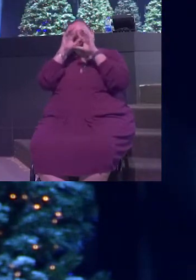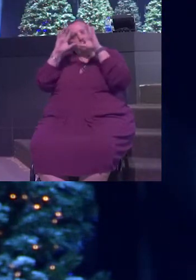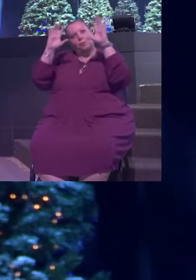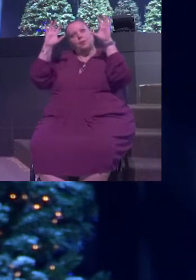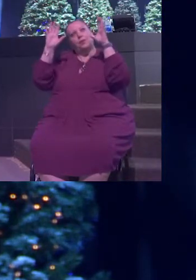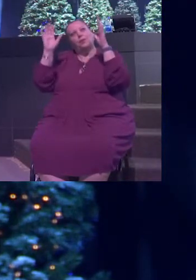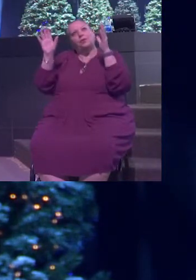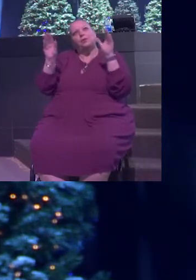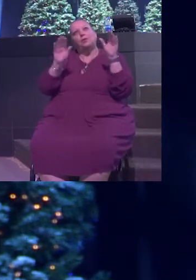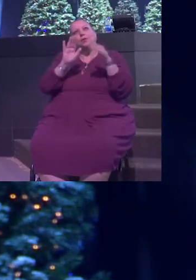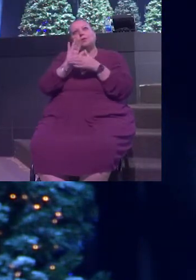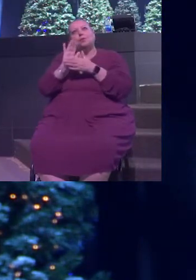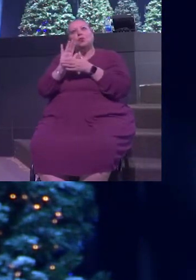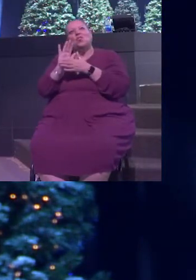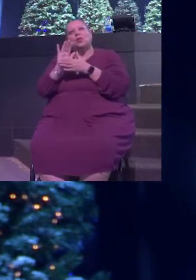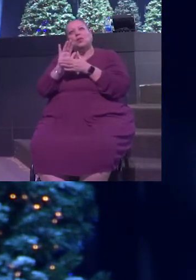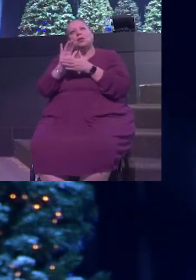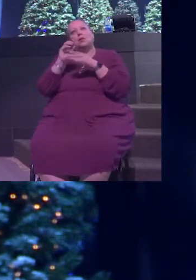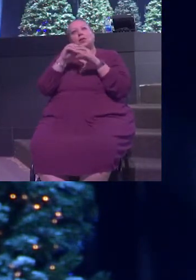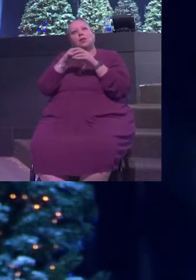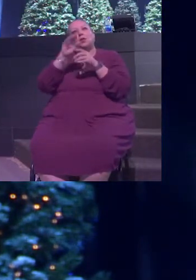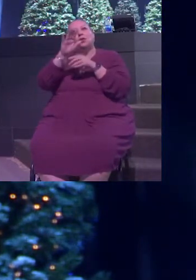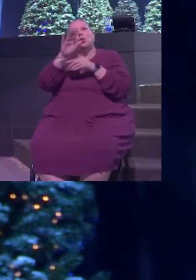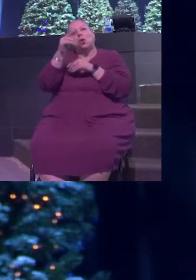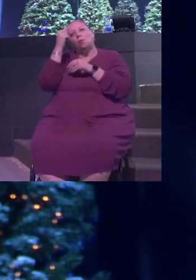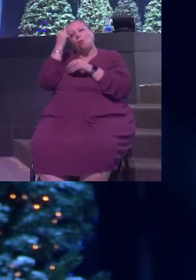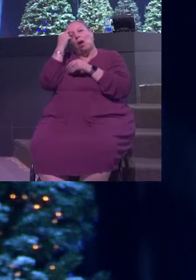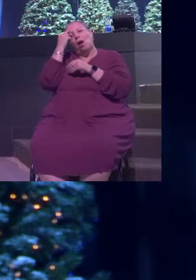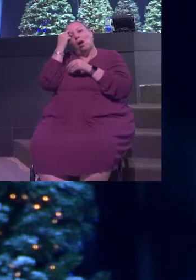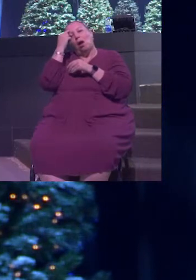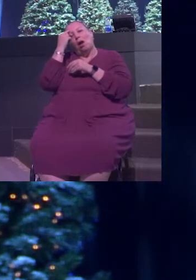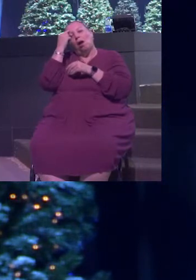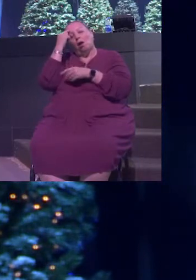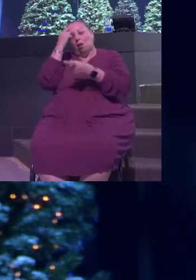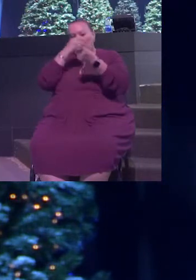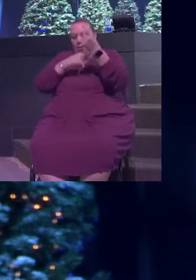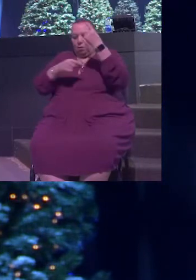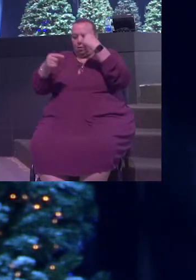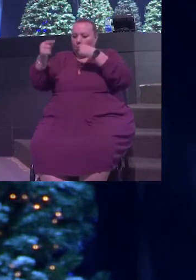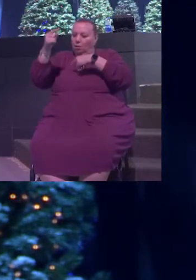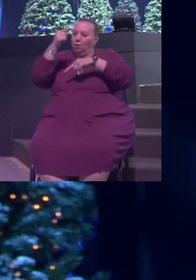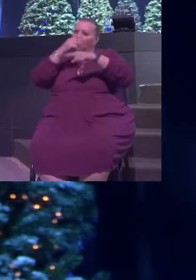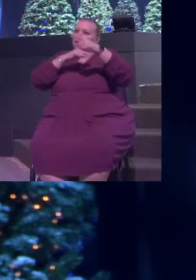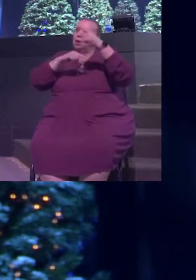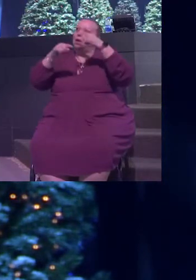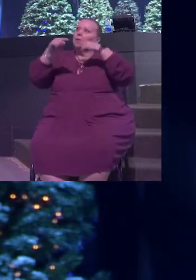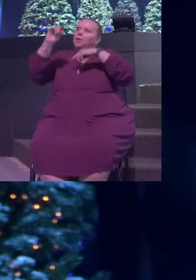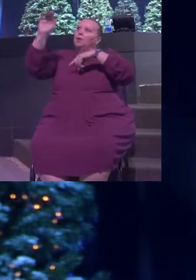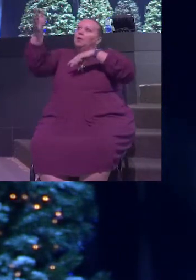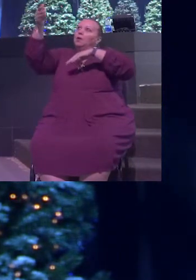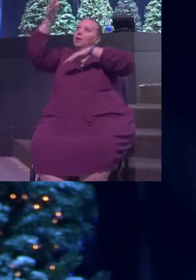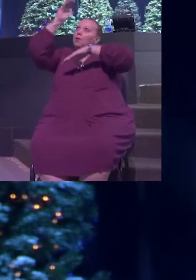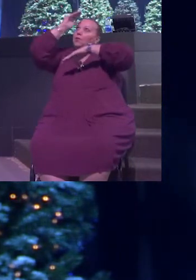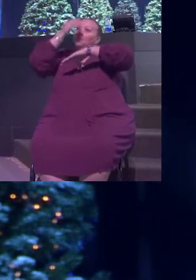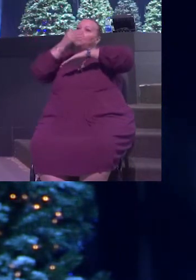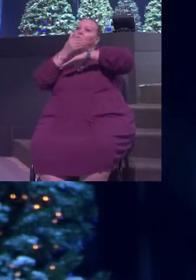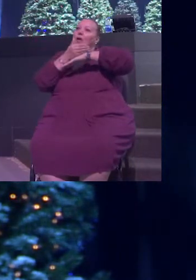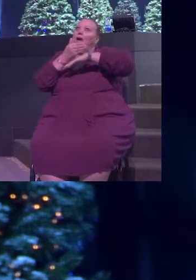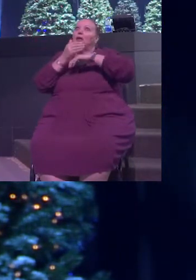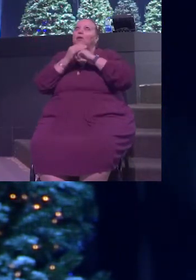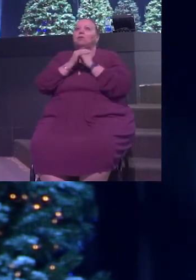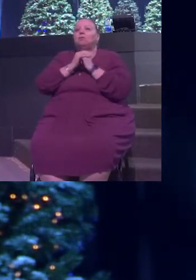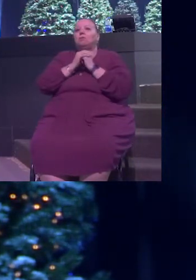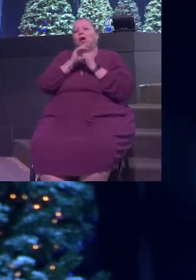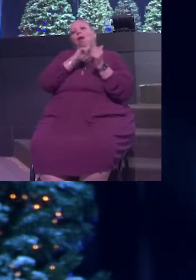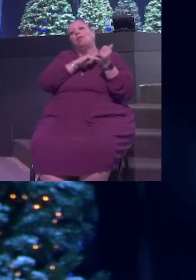this movie in your own mind, the coming of the Messiah,